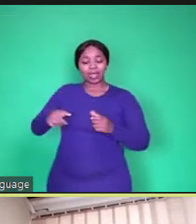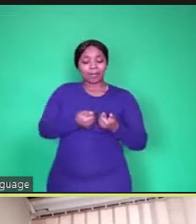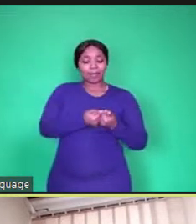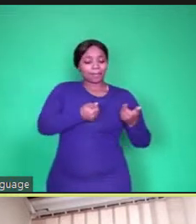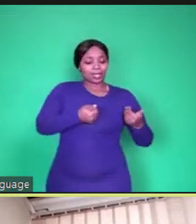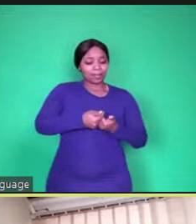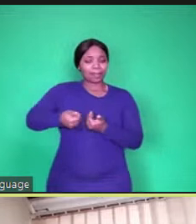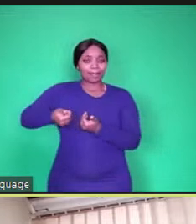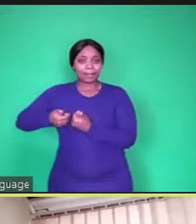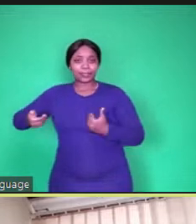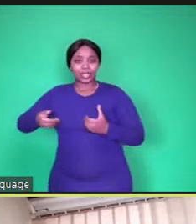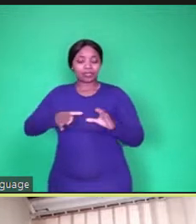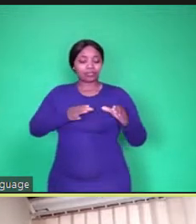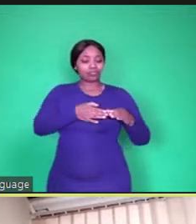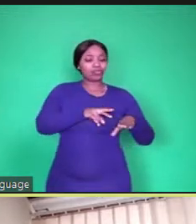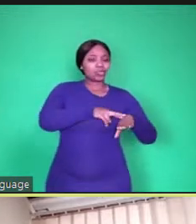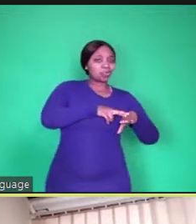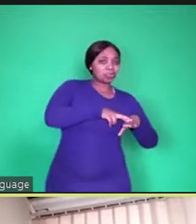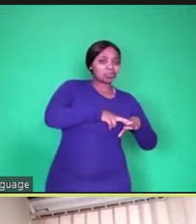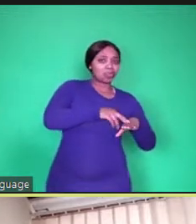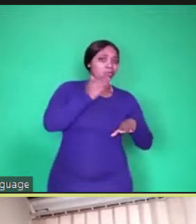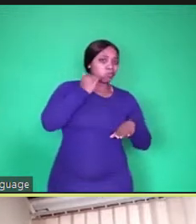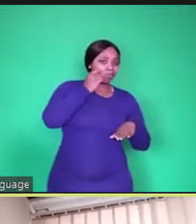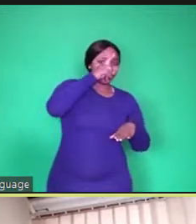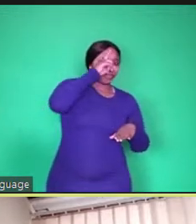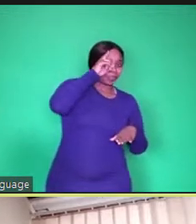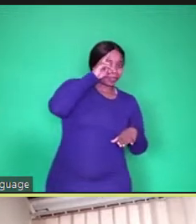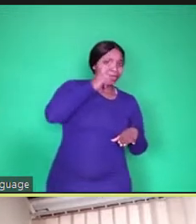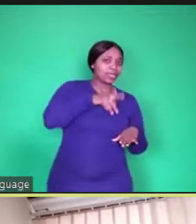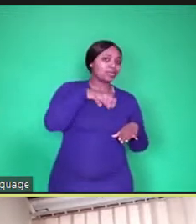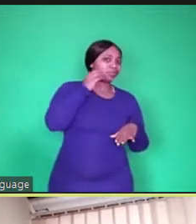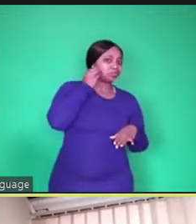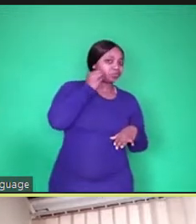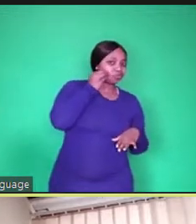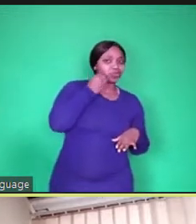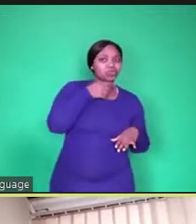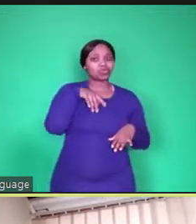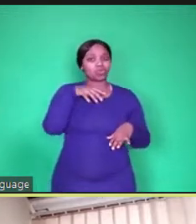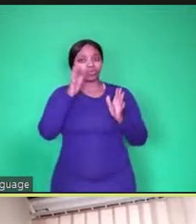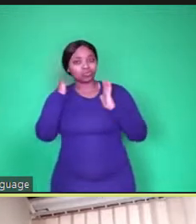ethnic grouping. I mean, envisaging the city as the center, while the